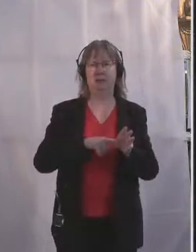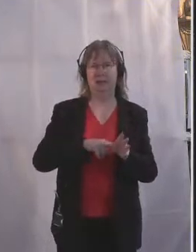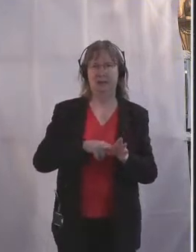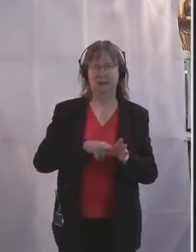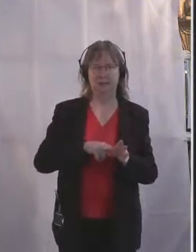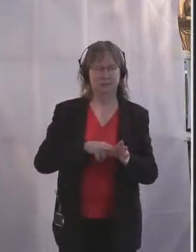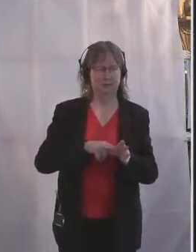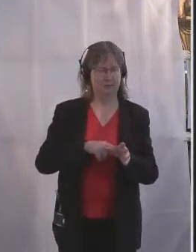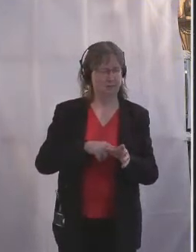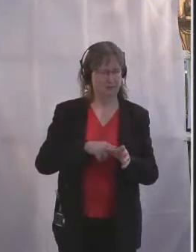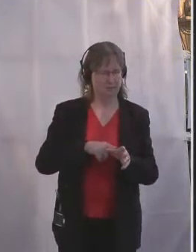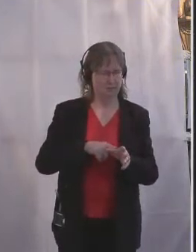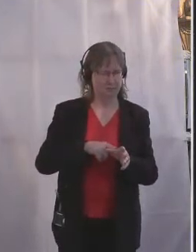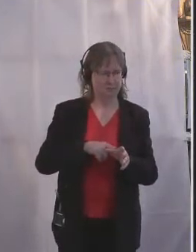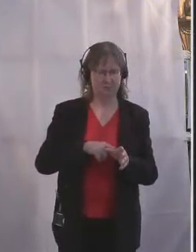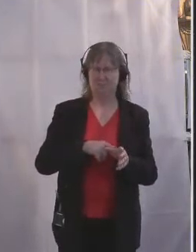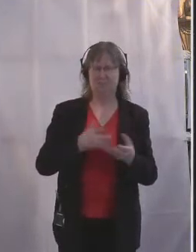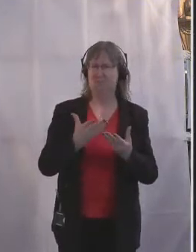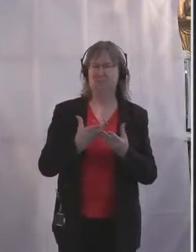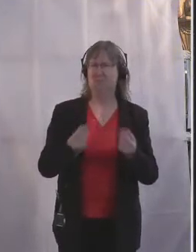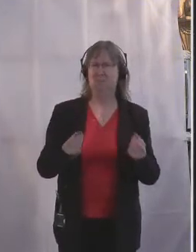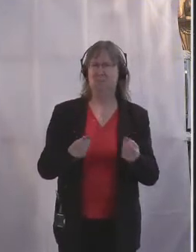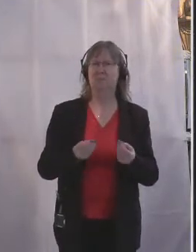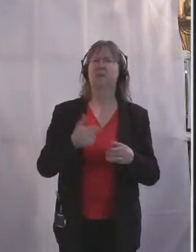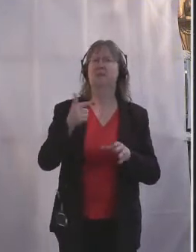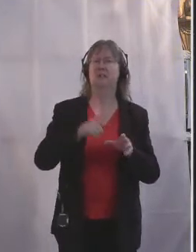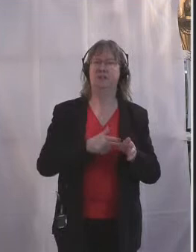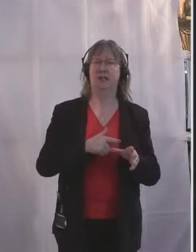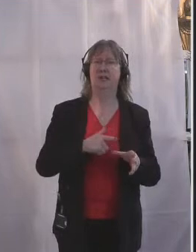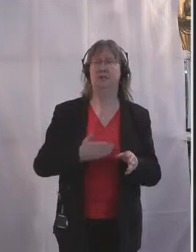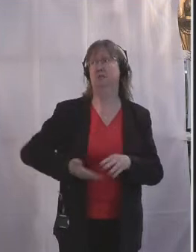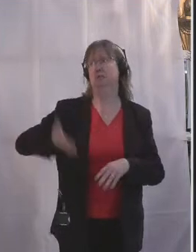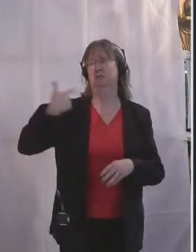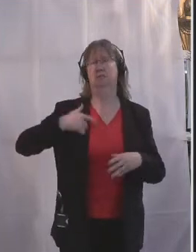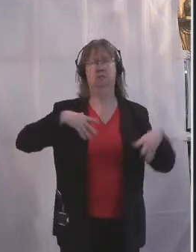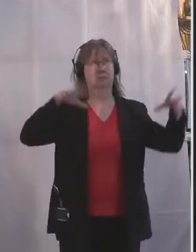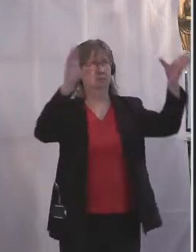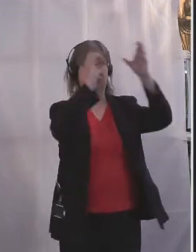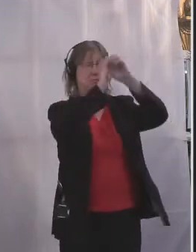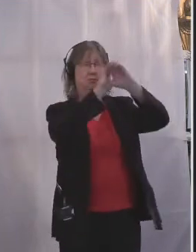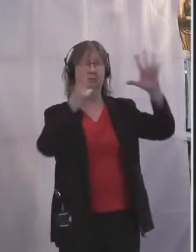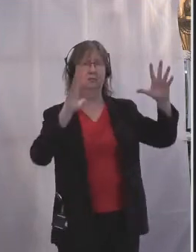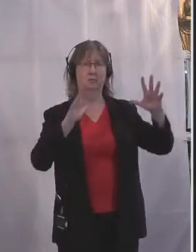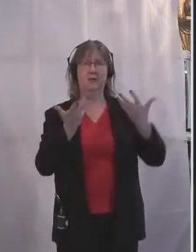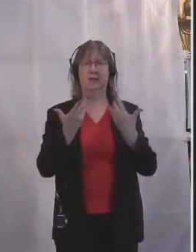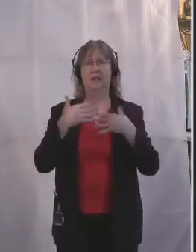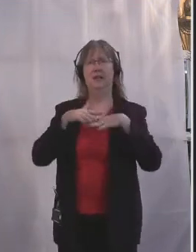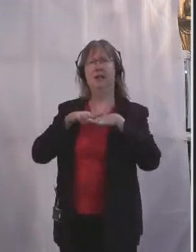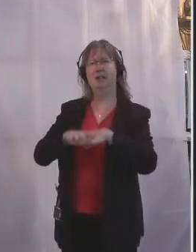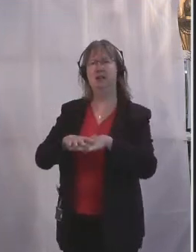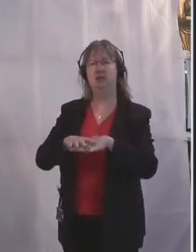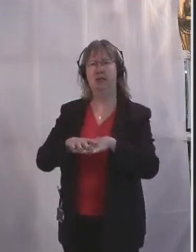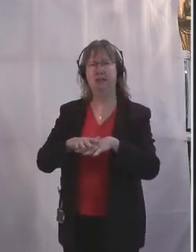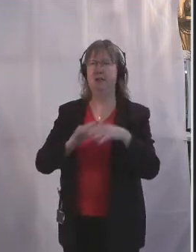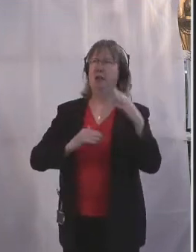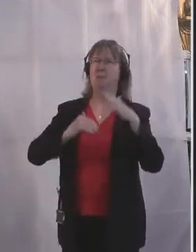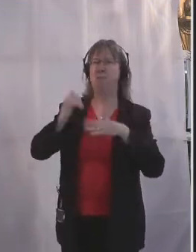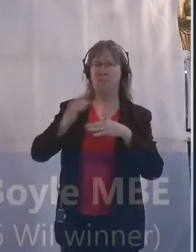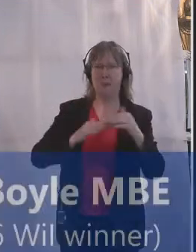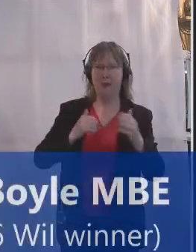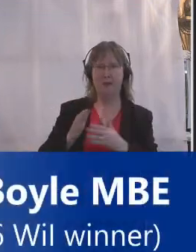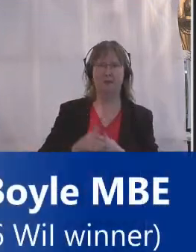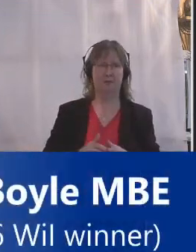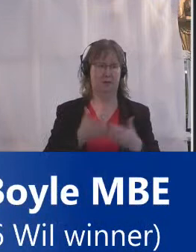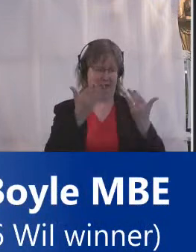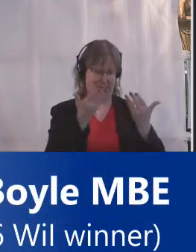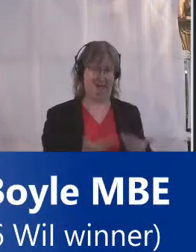roofing industry. And 7 years ago, I had a vision that we would be looking at building integrated solar. And lo and